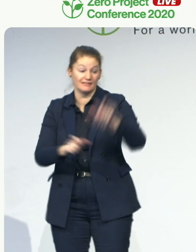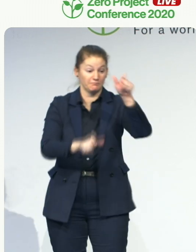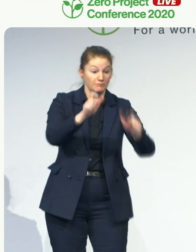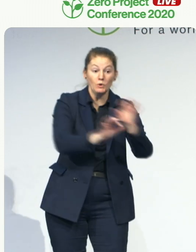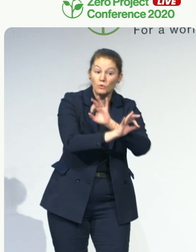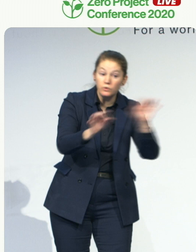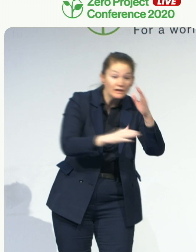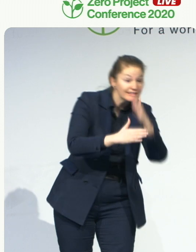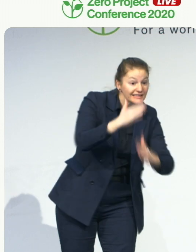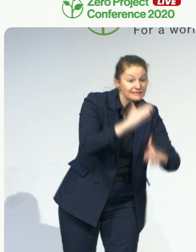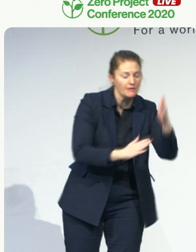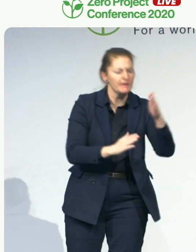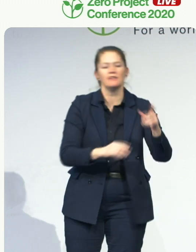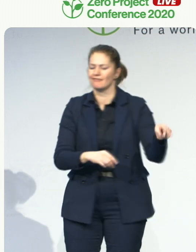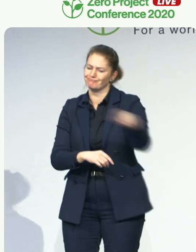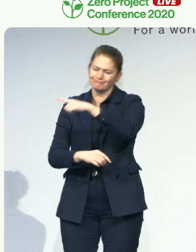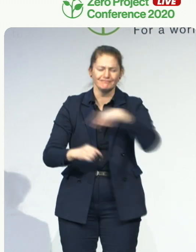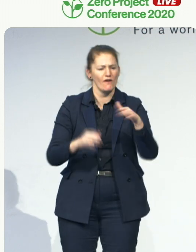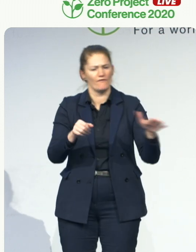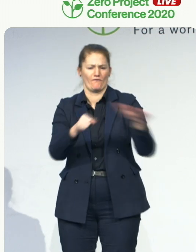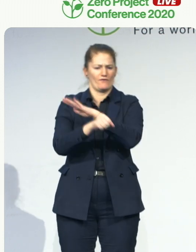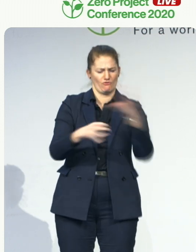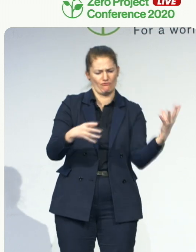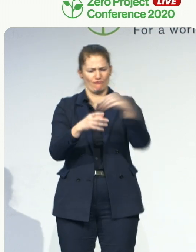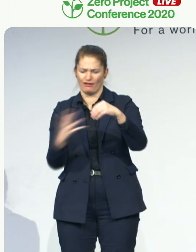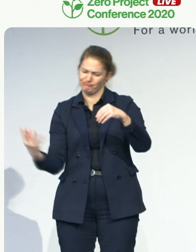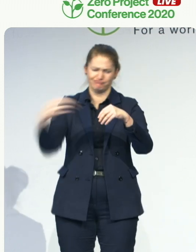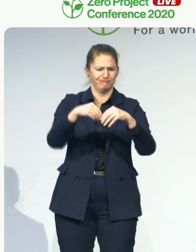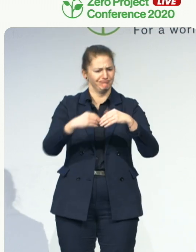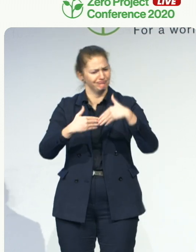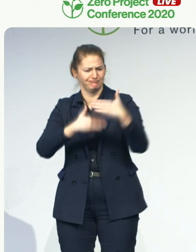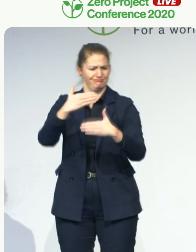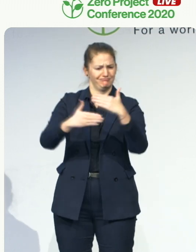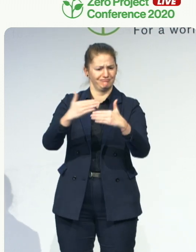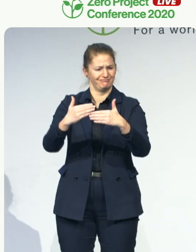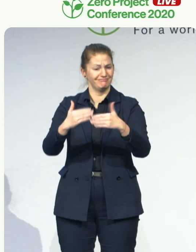decide how these innovations should look like.